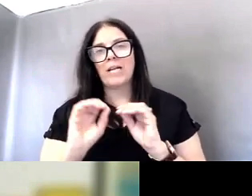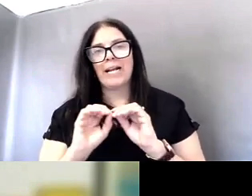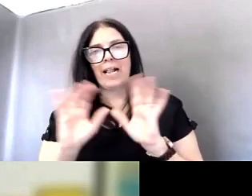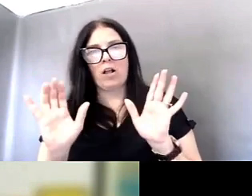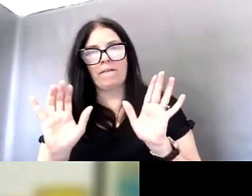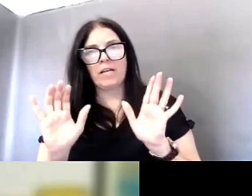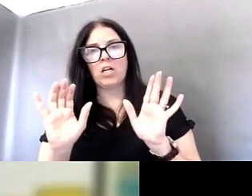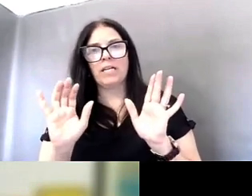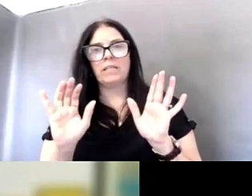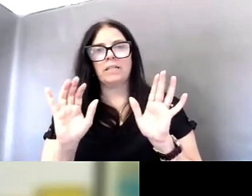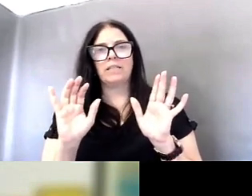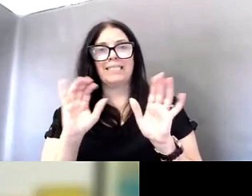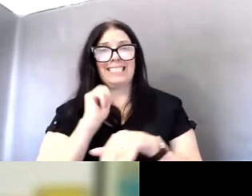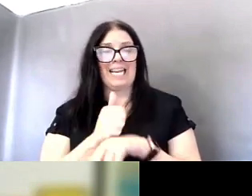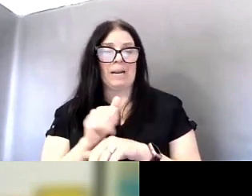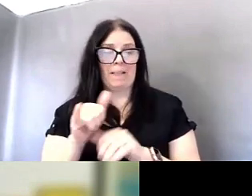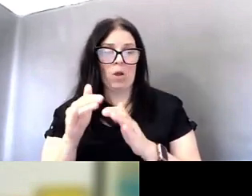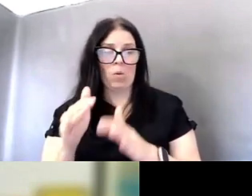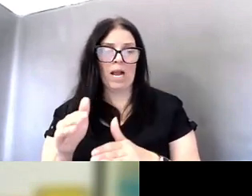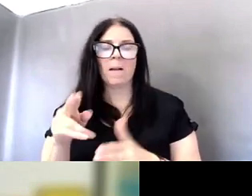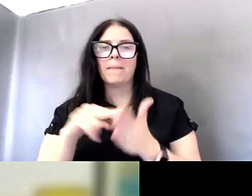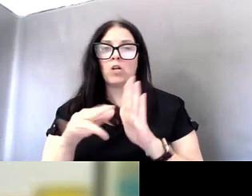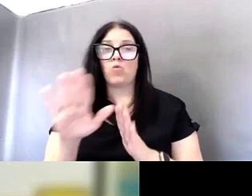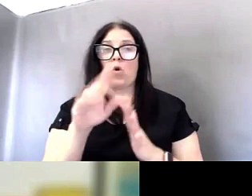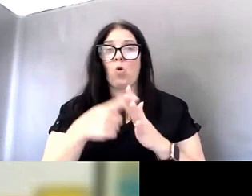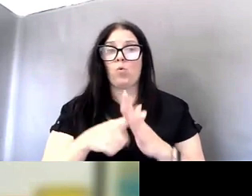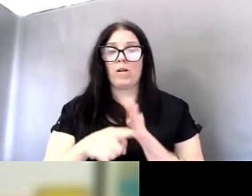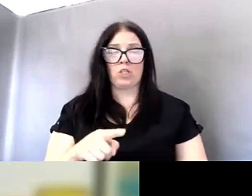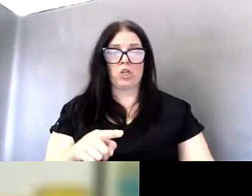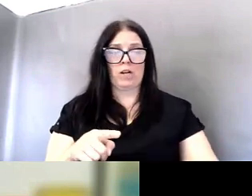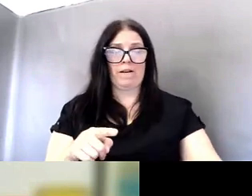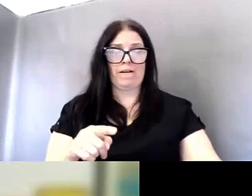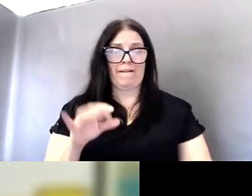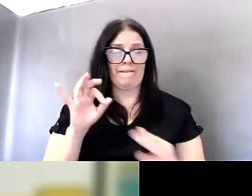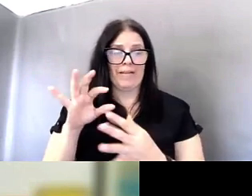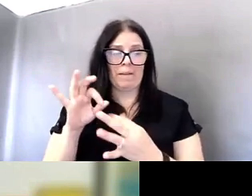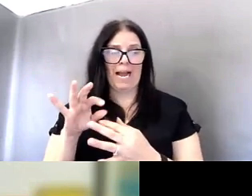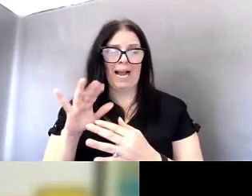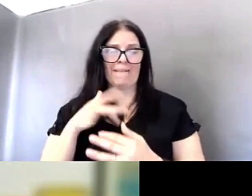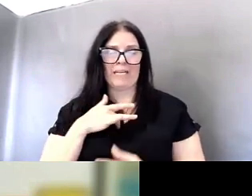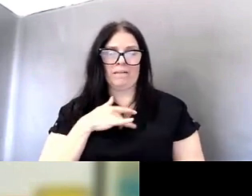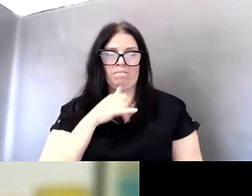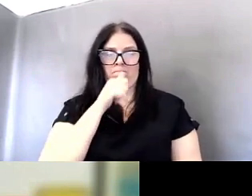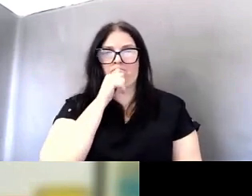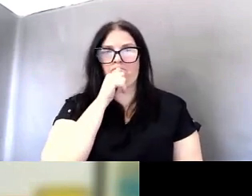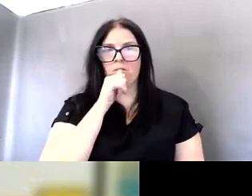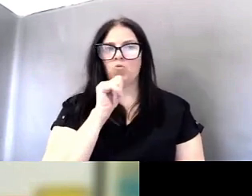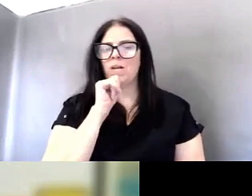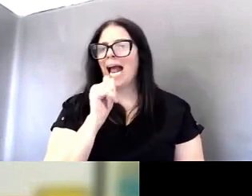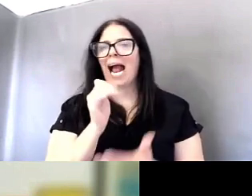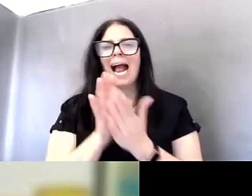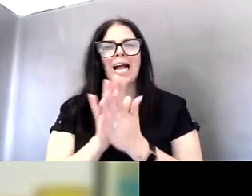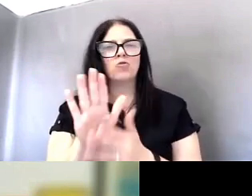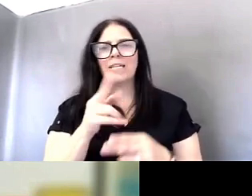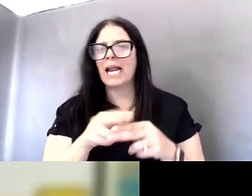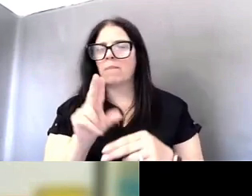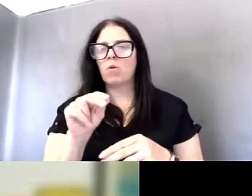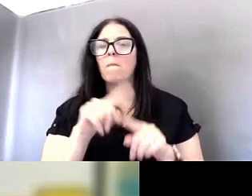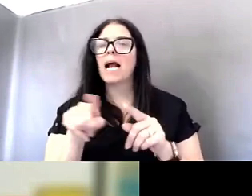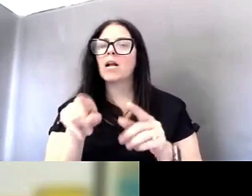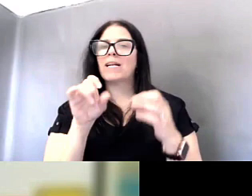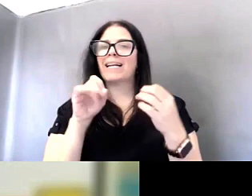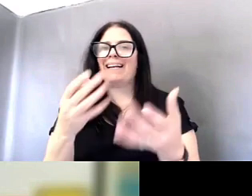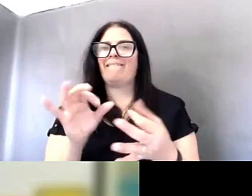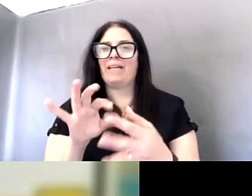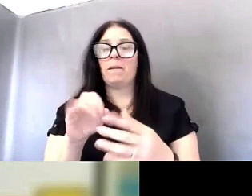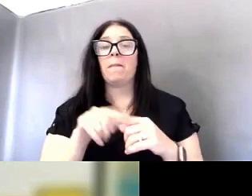set up in such a way that your original or initial feedback from the section is anonymous. So we're not asking you for your name there, but when you go to